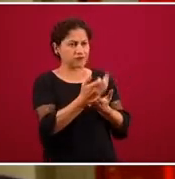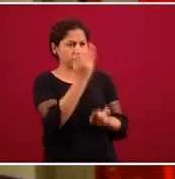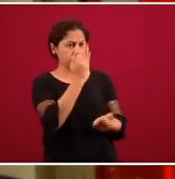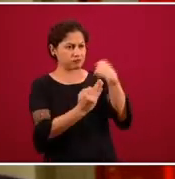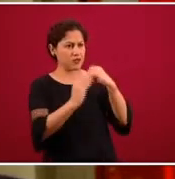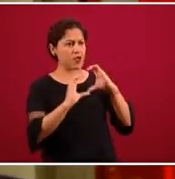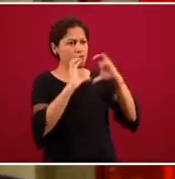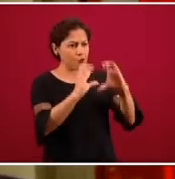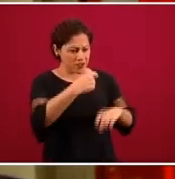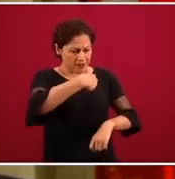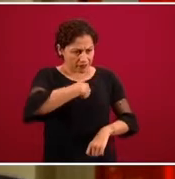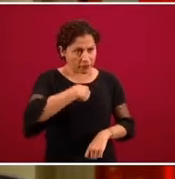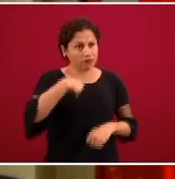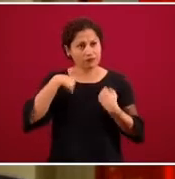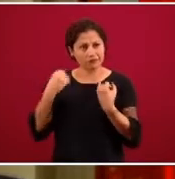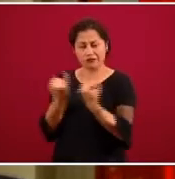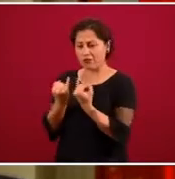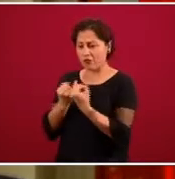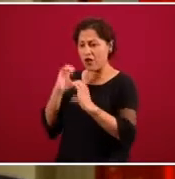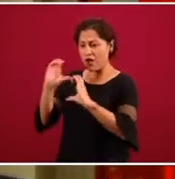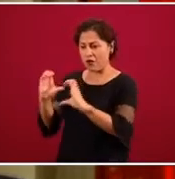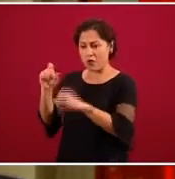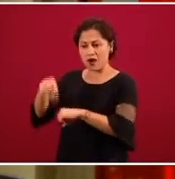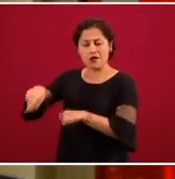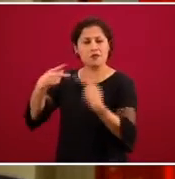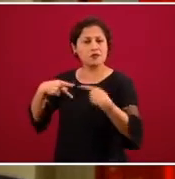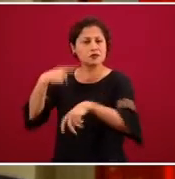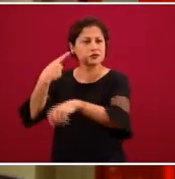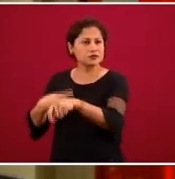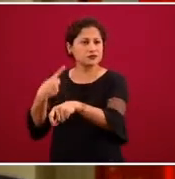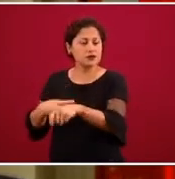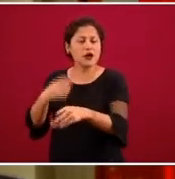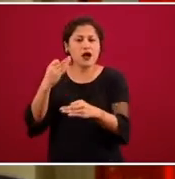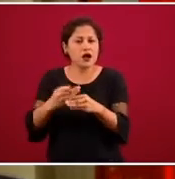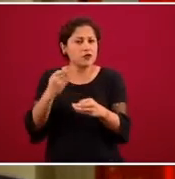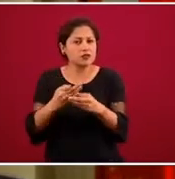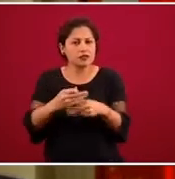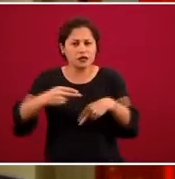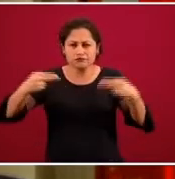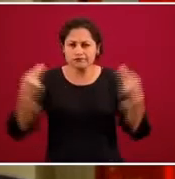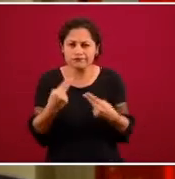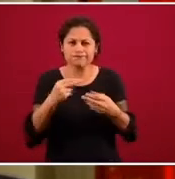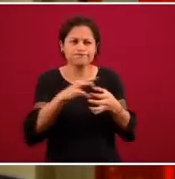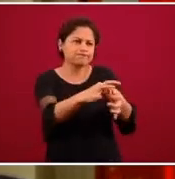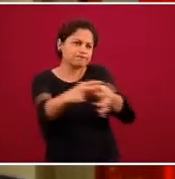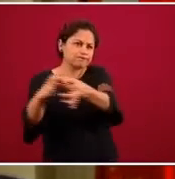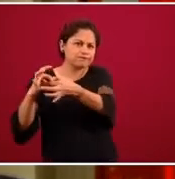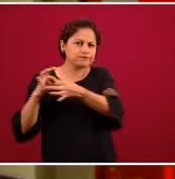We need to learn, and we need solidarity.